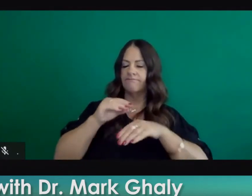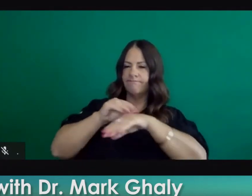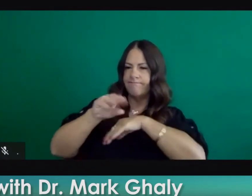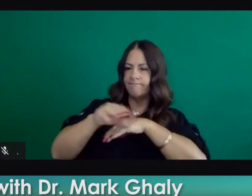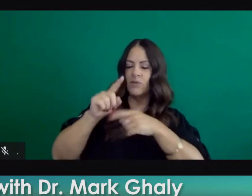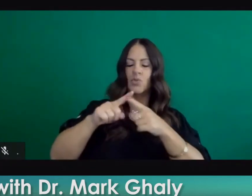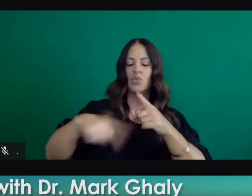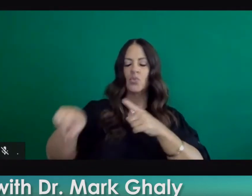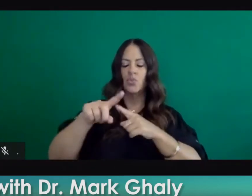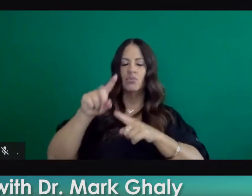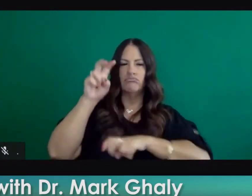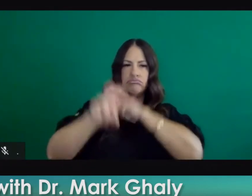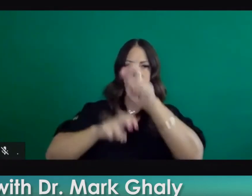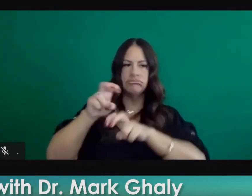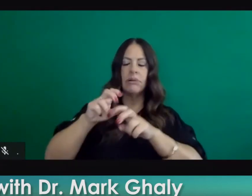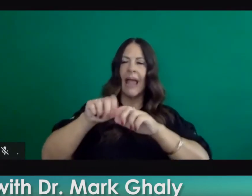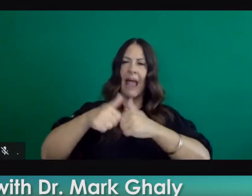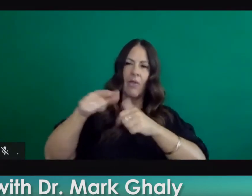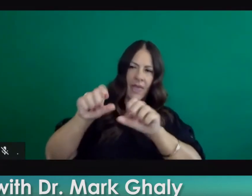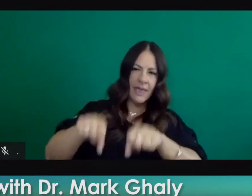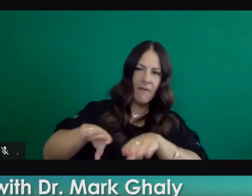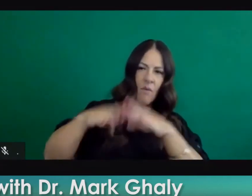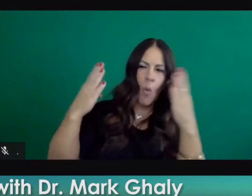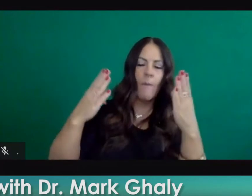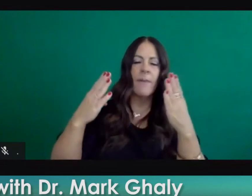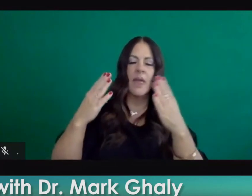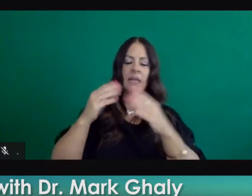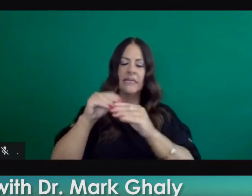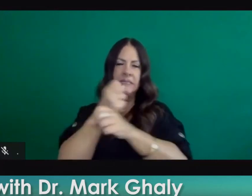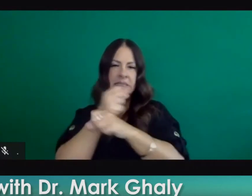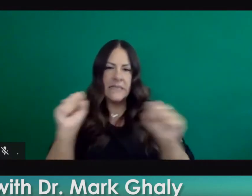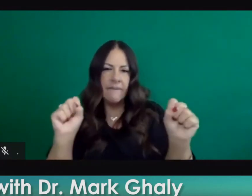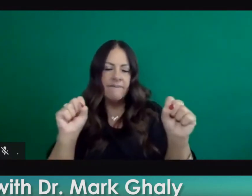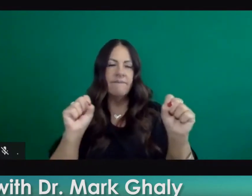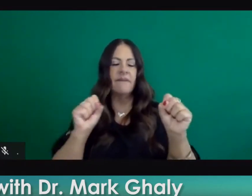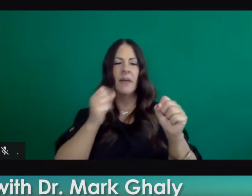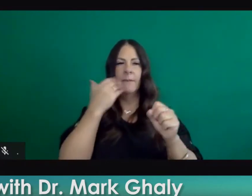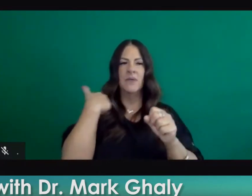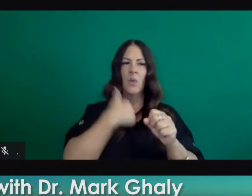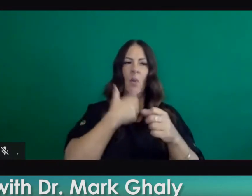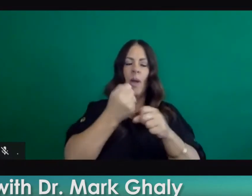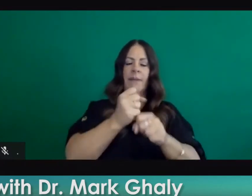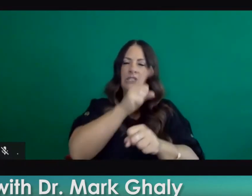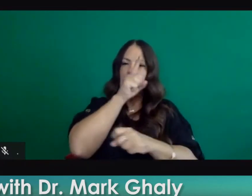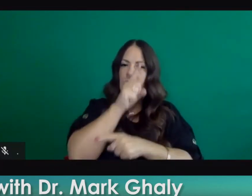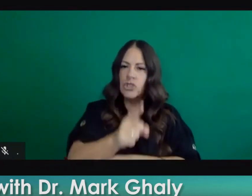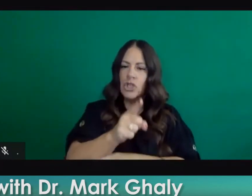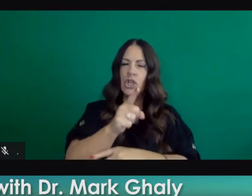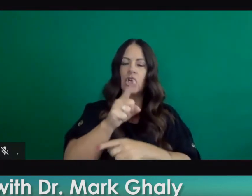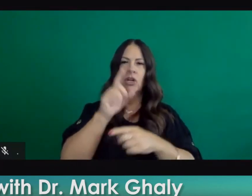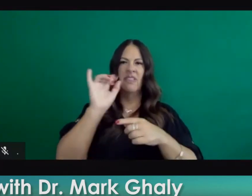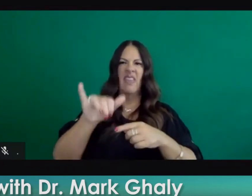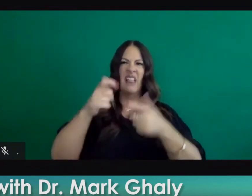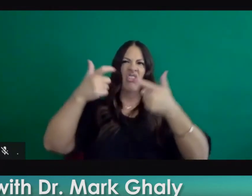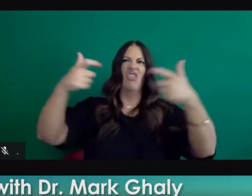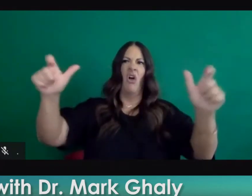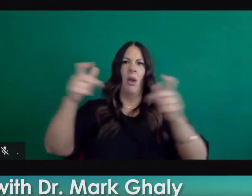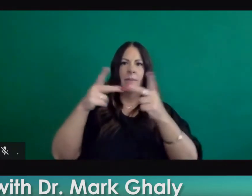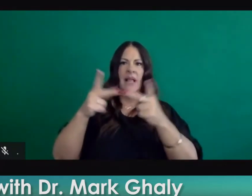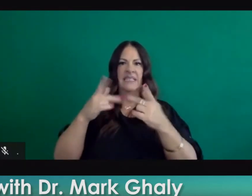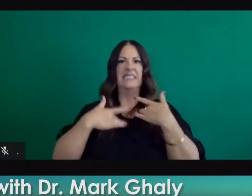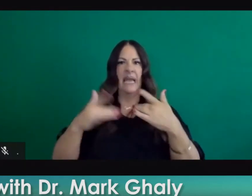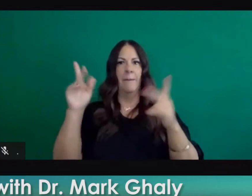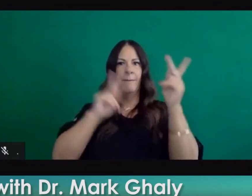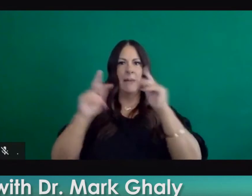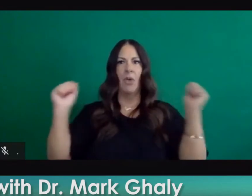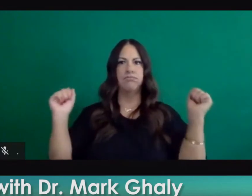a strong way, and really following those principles of slow and stringent to ensure those large activities are done responsibly.